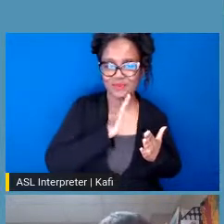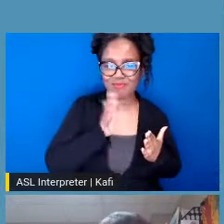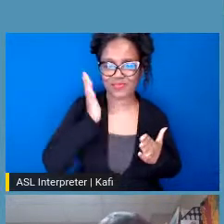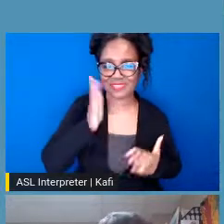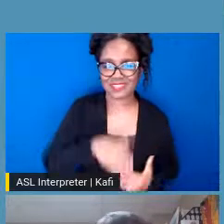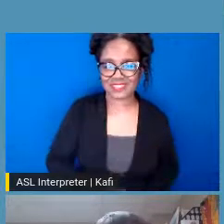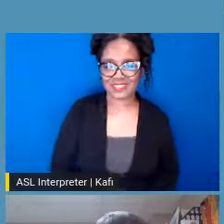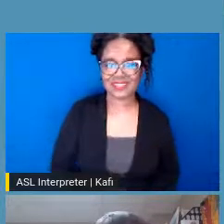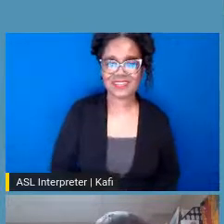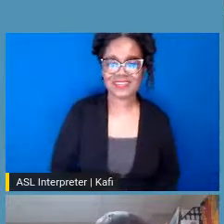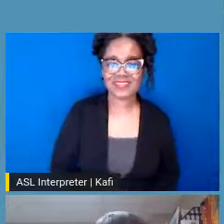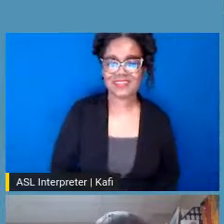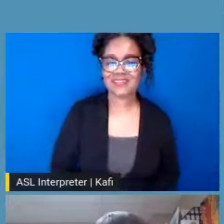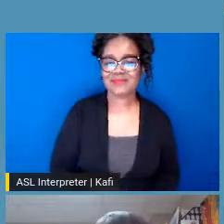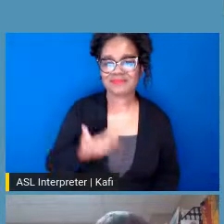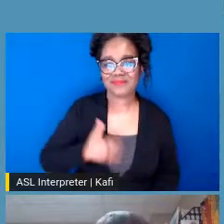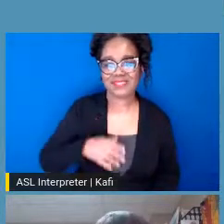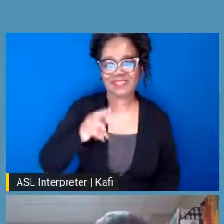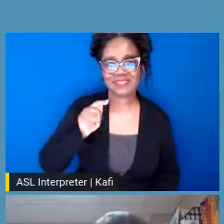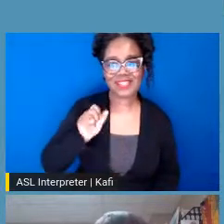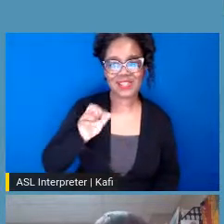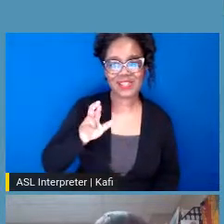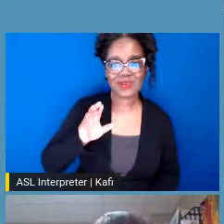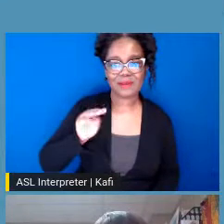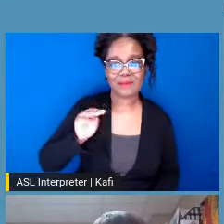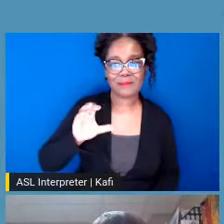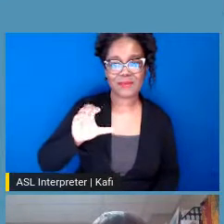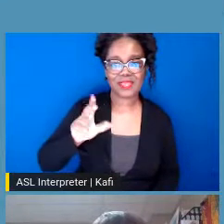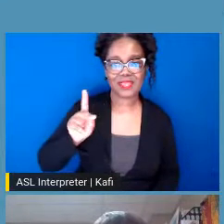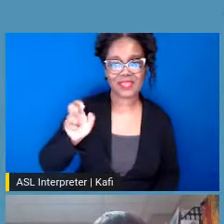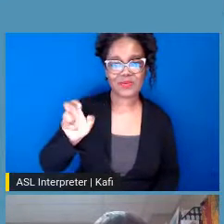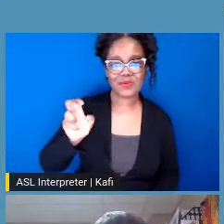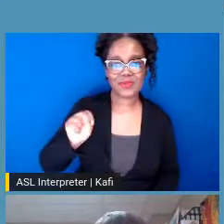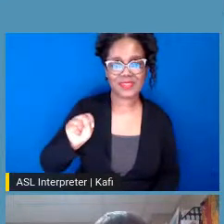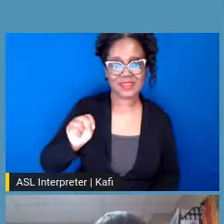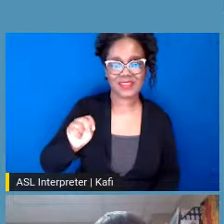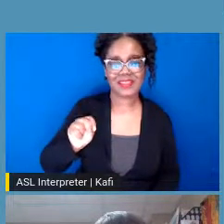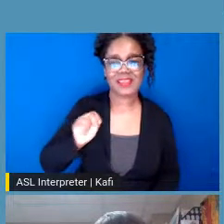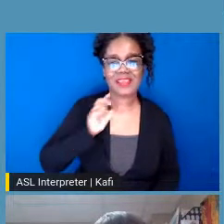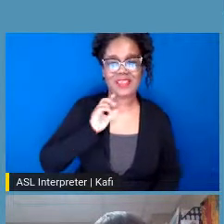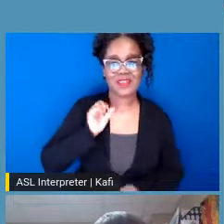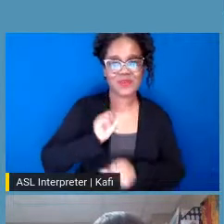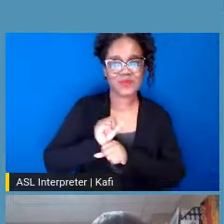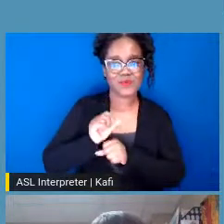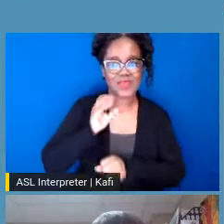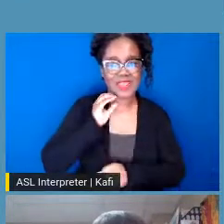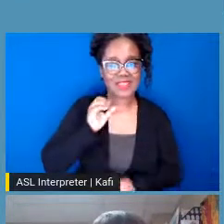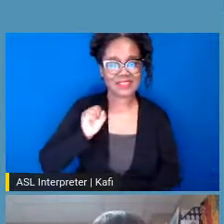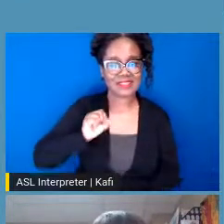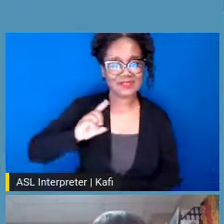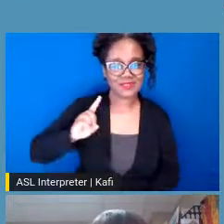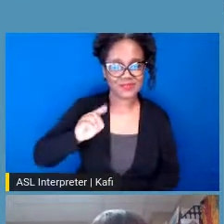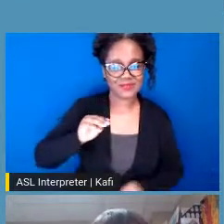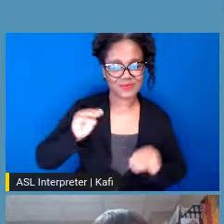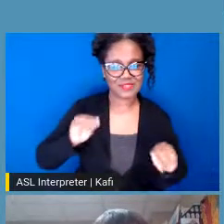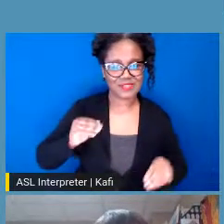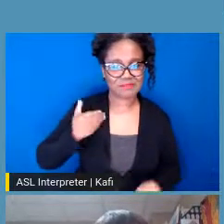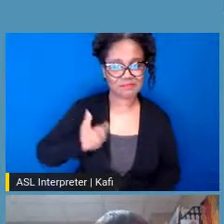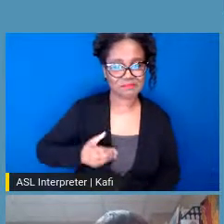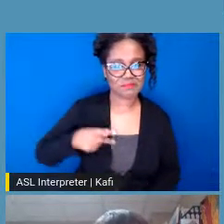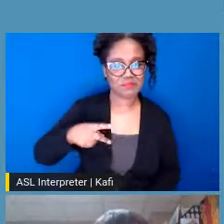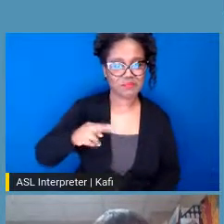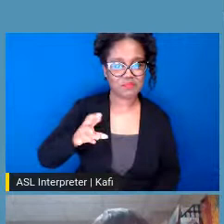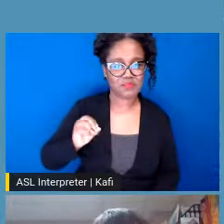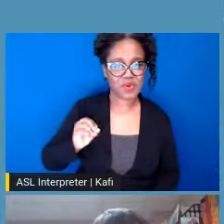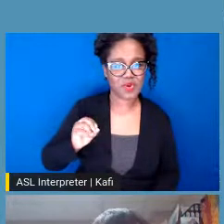at the South Dakota Art Museum. My pronouns are he, him. I am a white male with short wavy brown hair, and